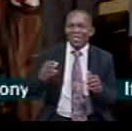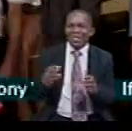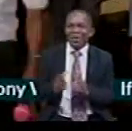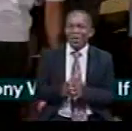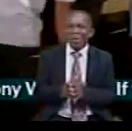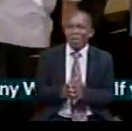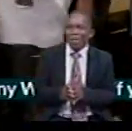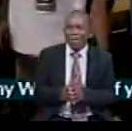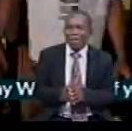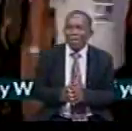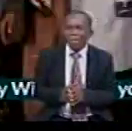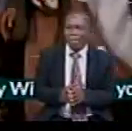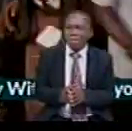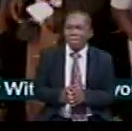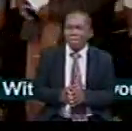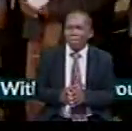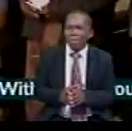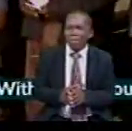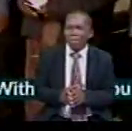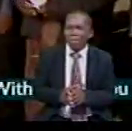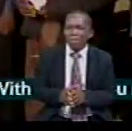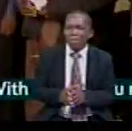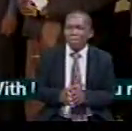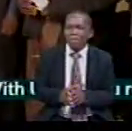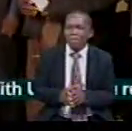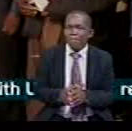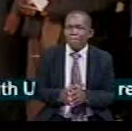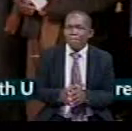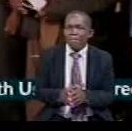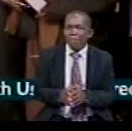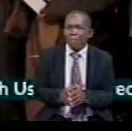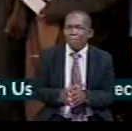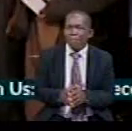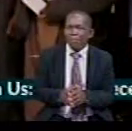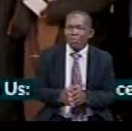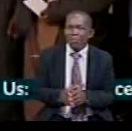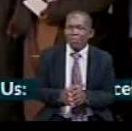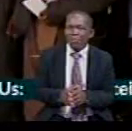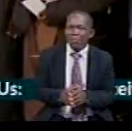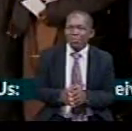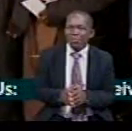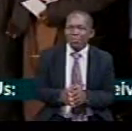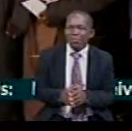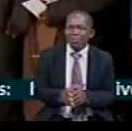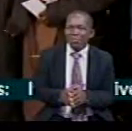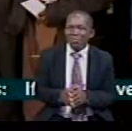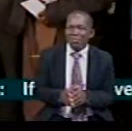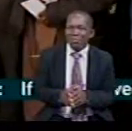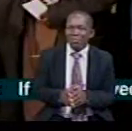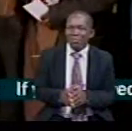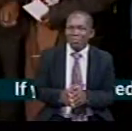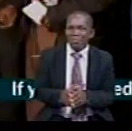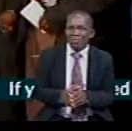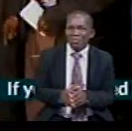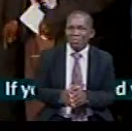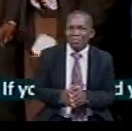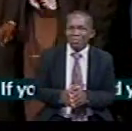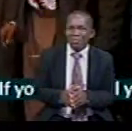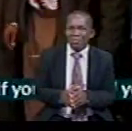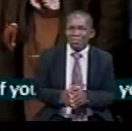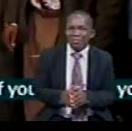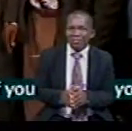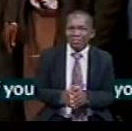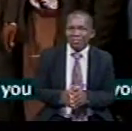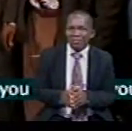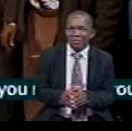Anwanwadia nyamia ye esumbo ye mami fie pi owasichire ya